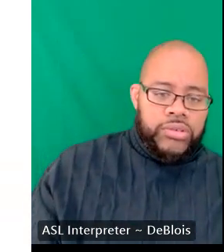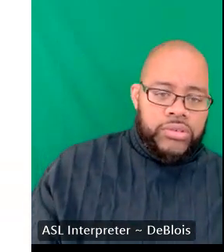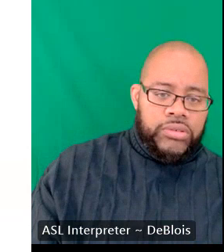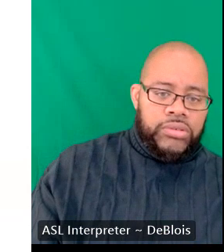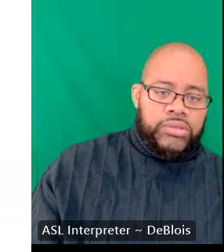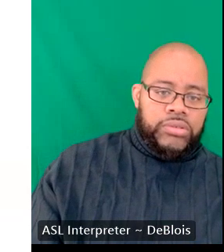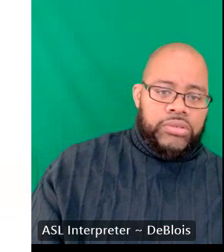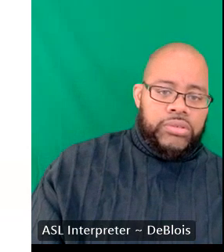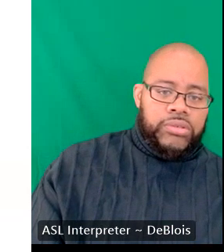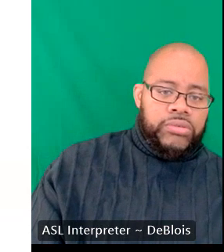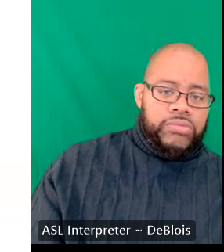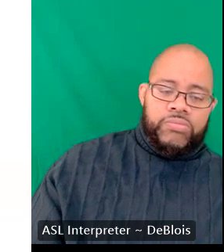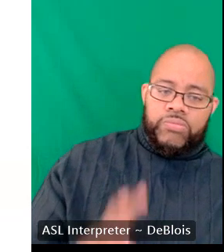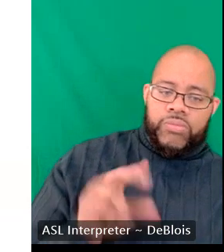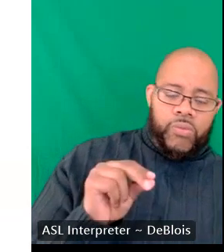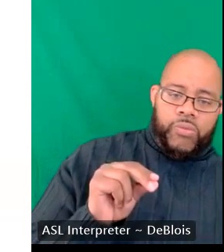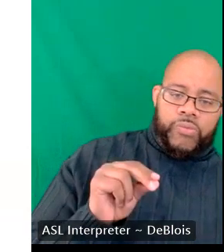No,